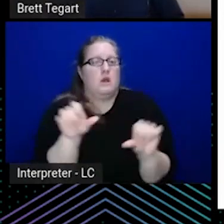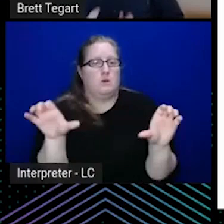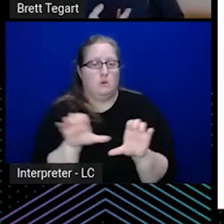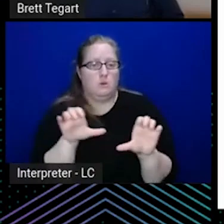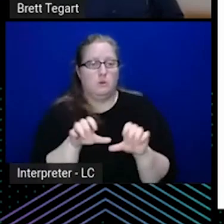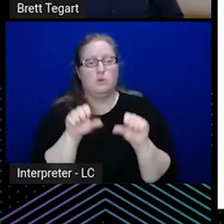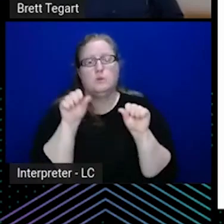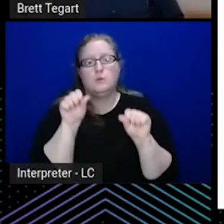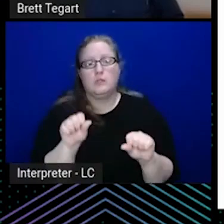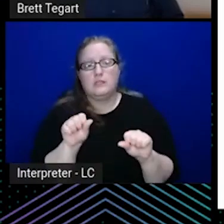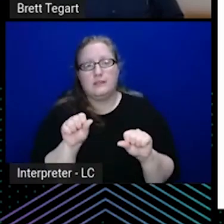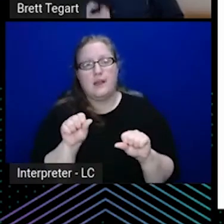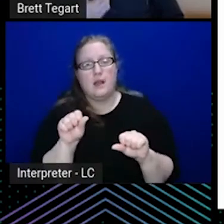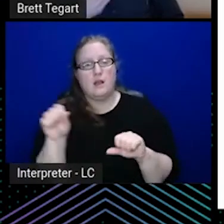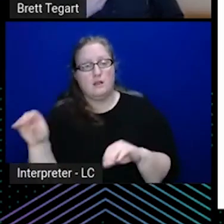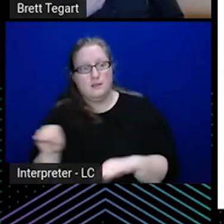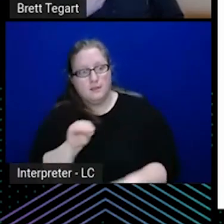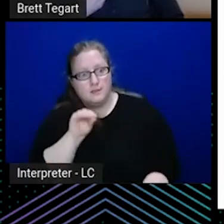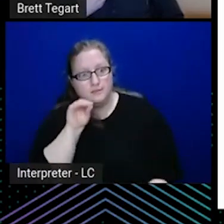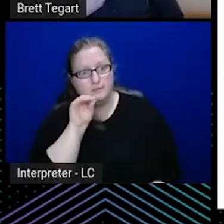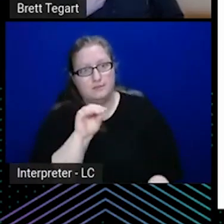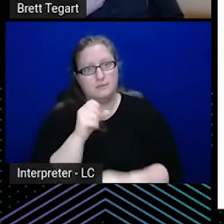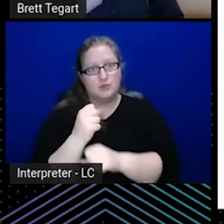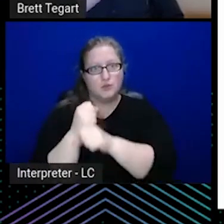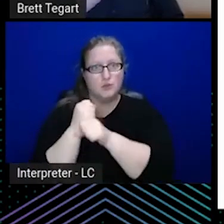in security guardrails. We can